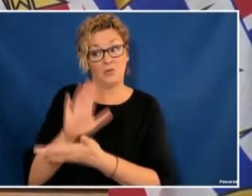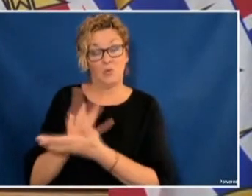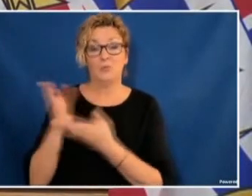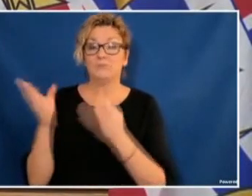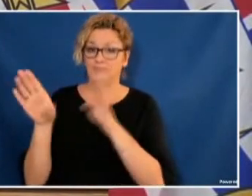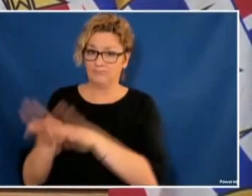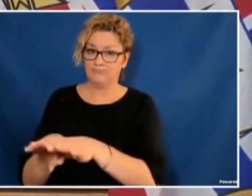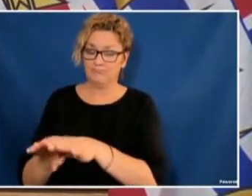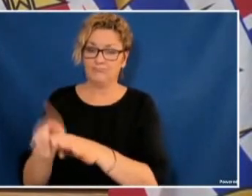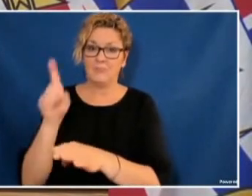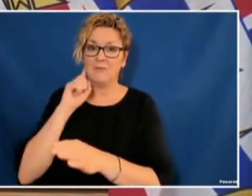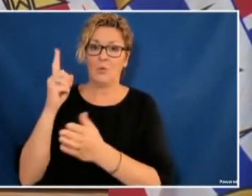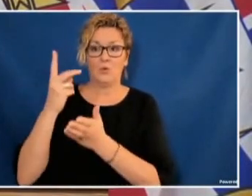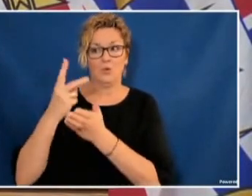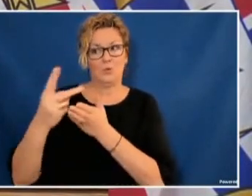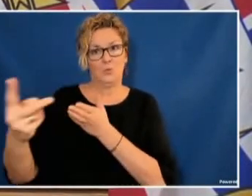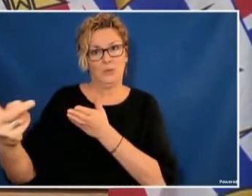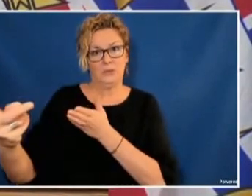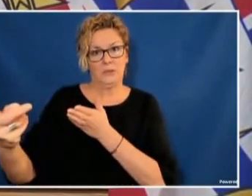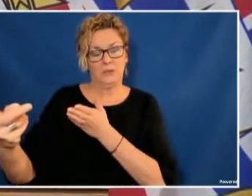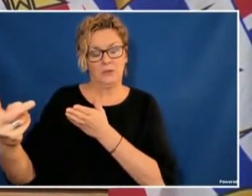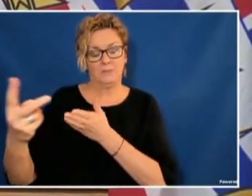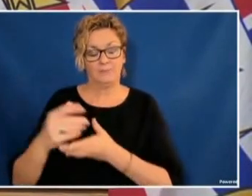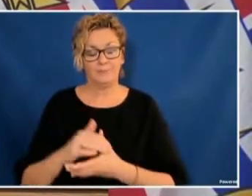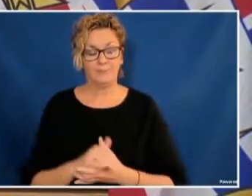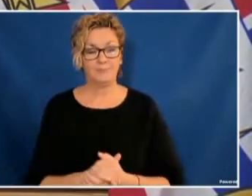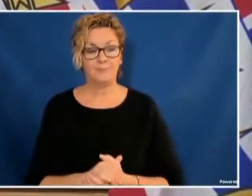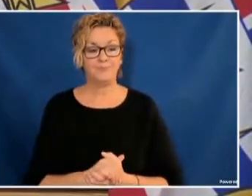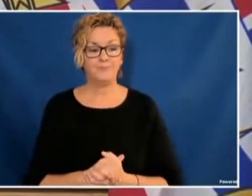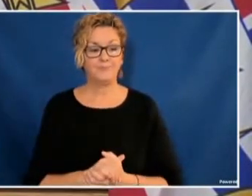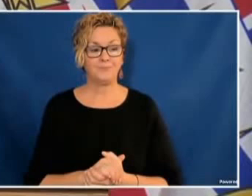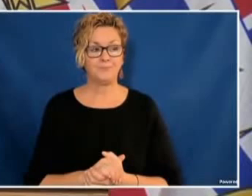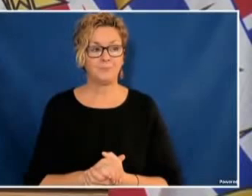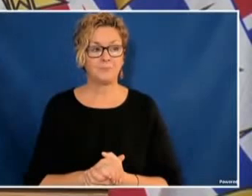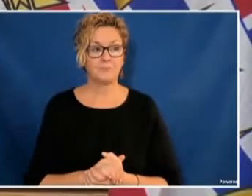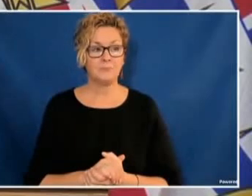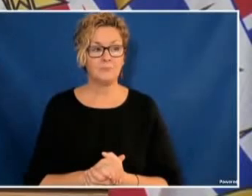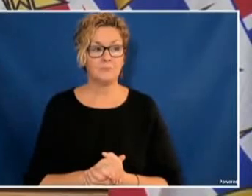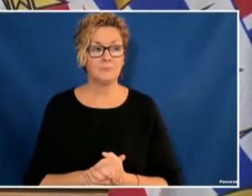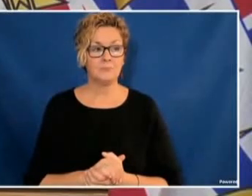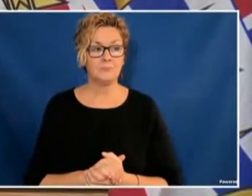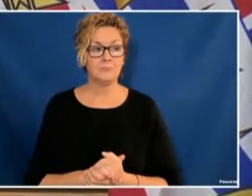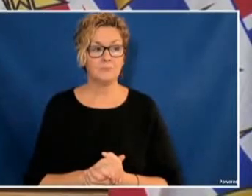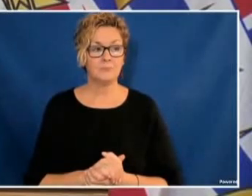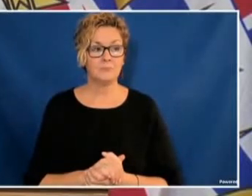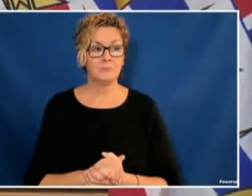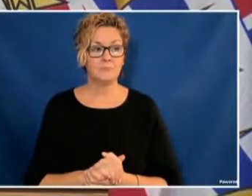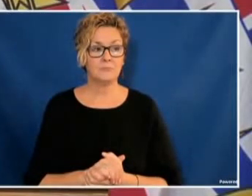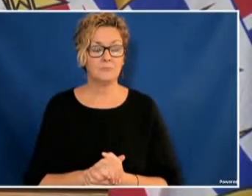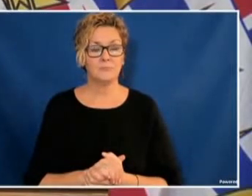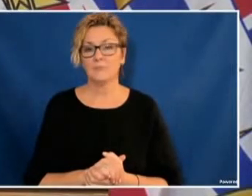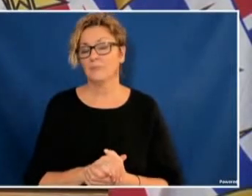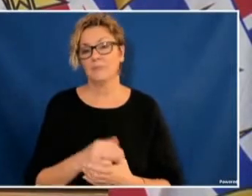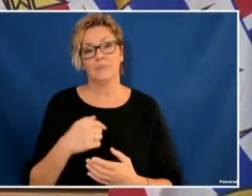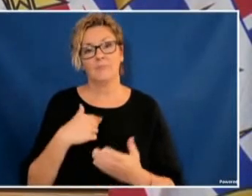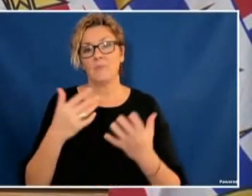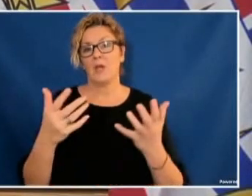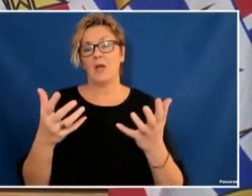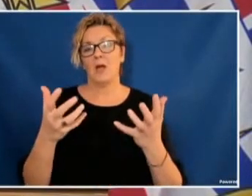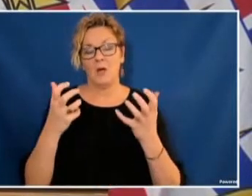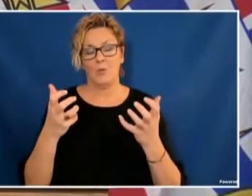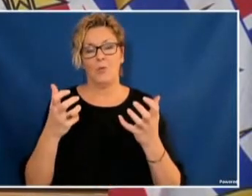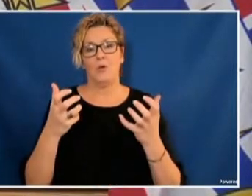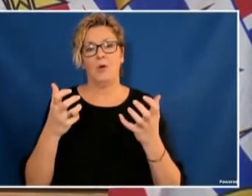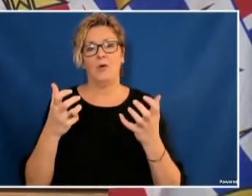it takes the work of many epidemiologists across the province every morning to figure out exactly who's new in every